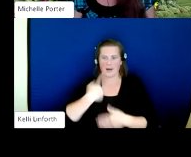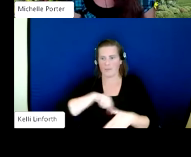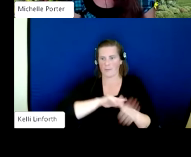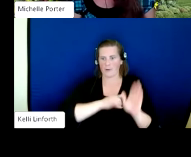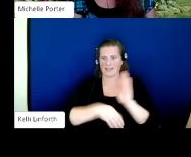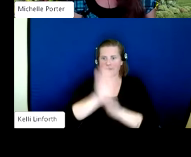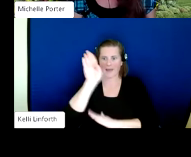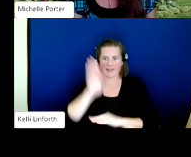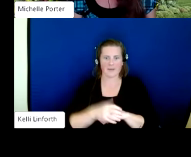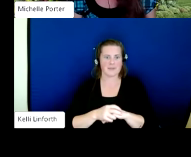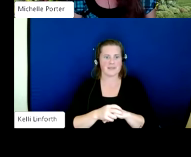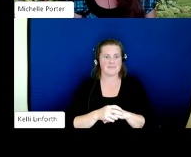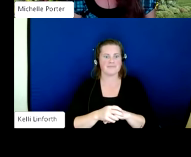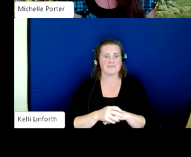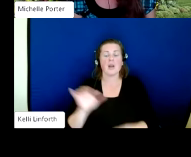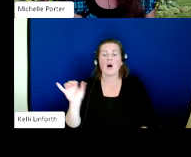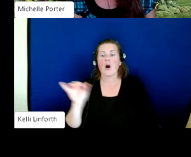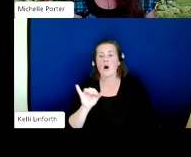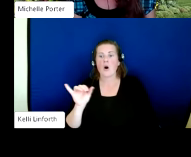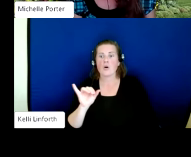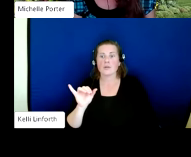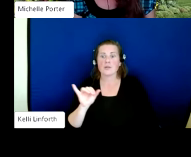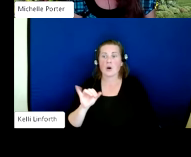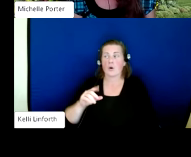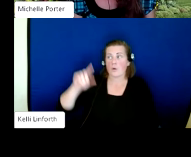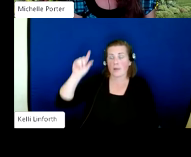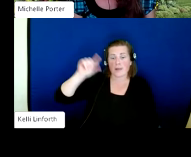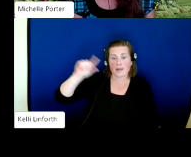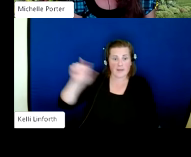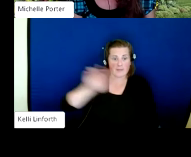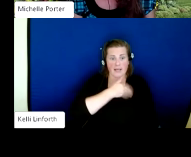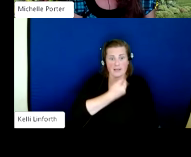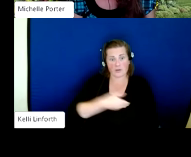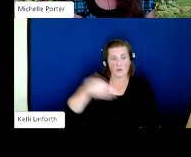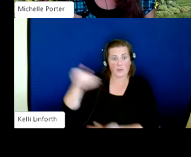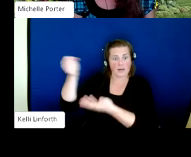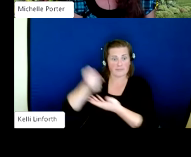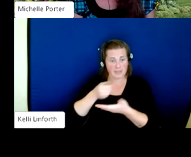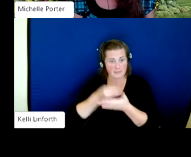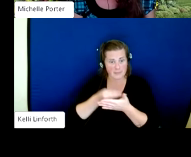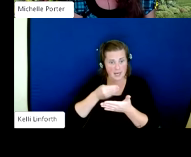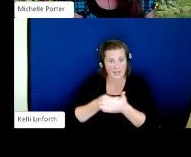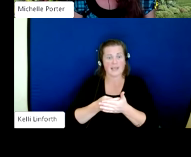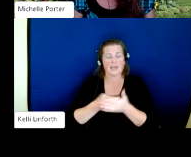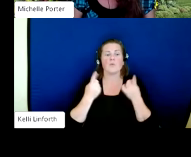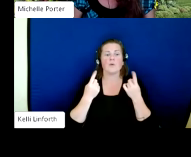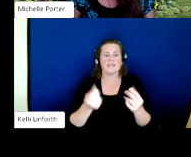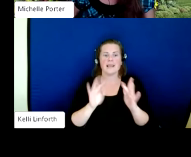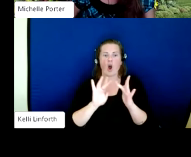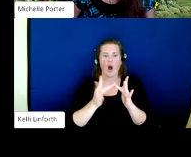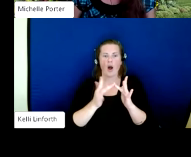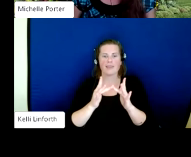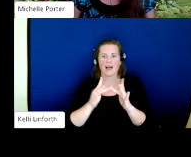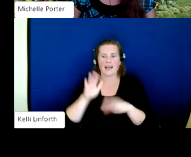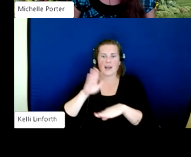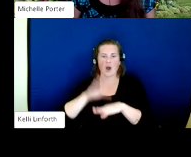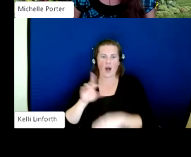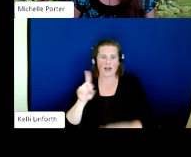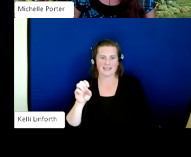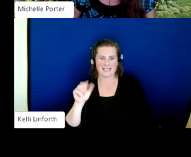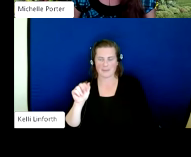We also, through the funding from the province, offered an online on-demand version of the